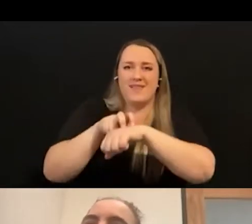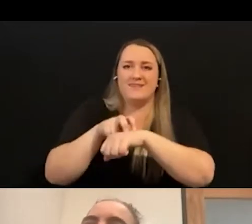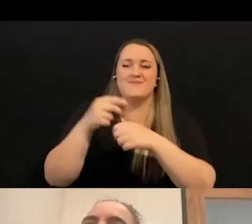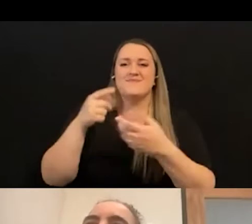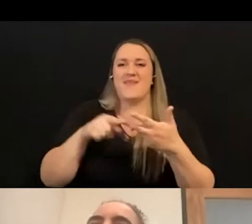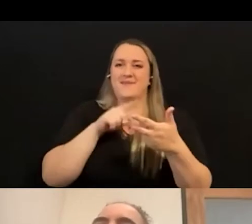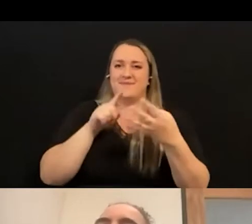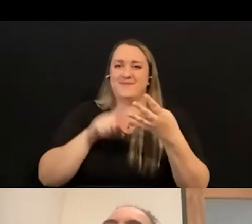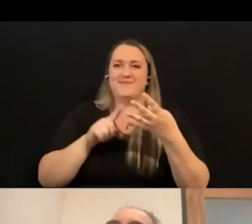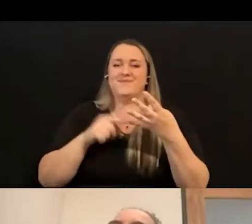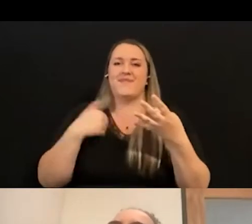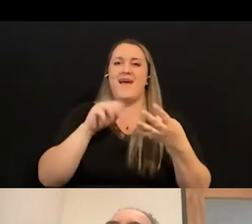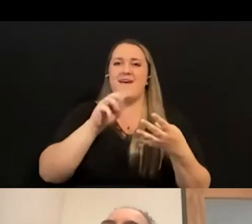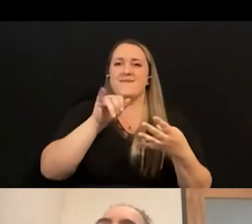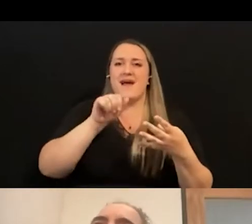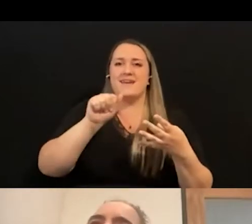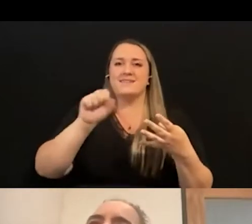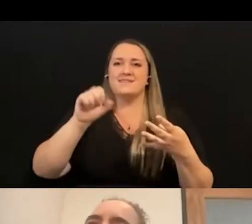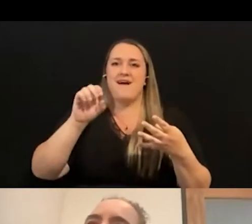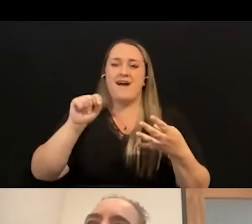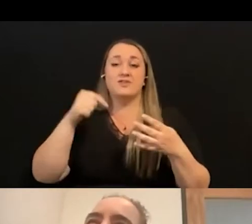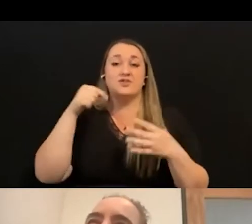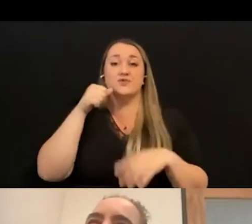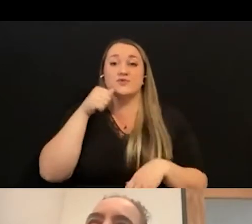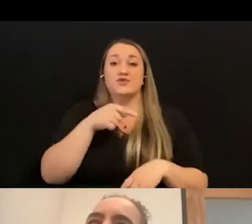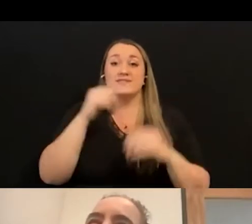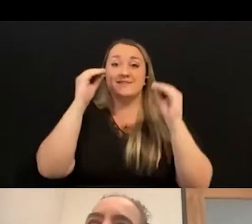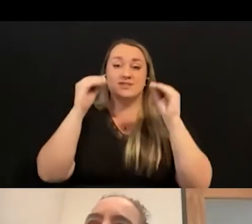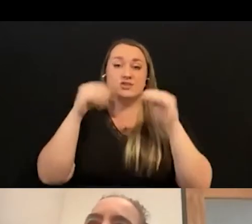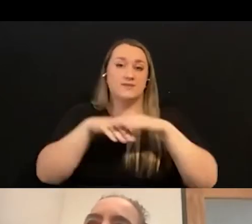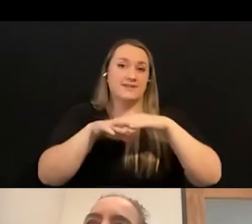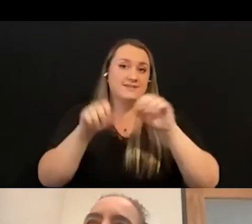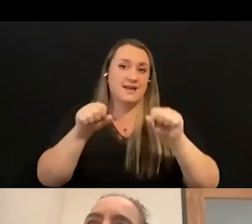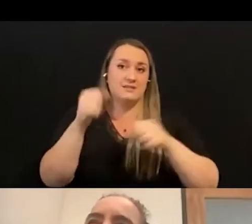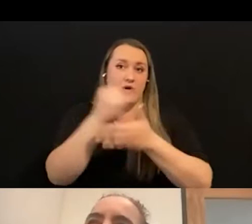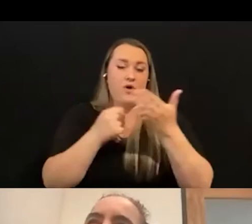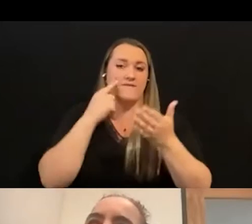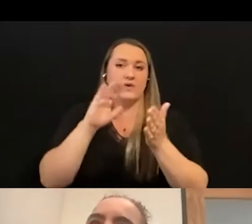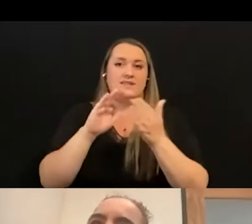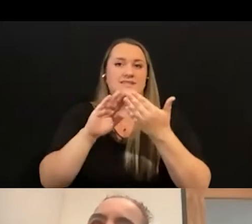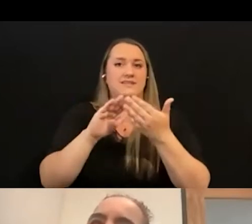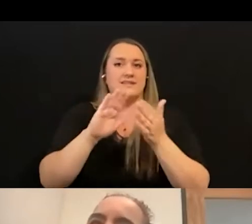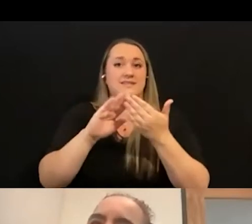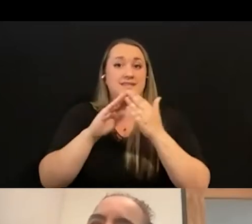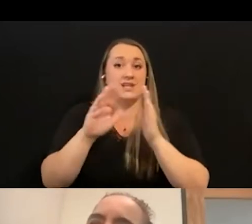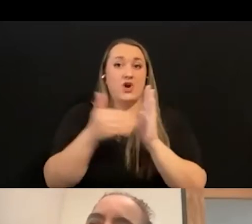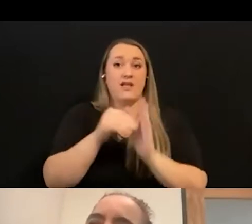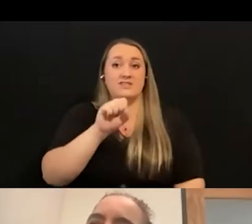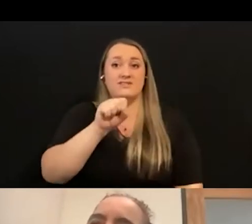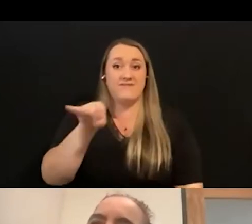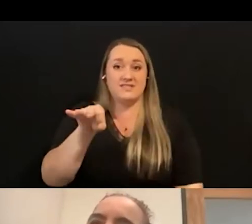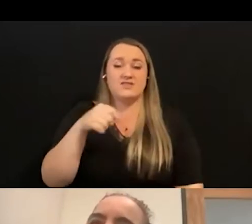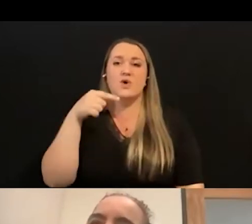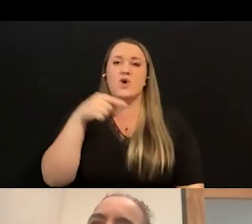Scott. Maia teaches accessible arts for City College of San Francisco, acts as an adult